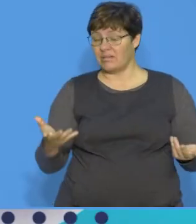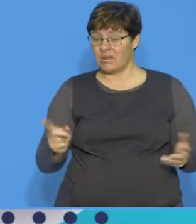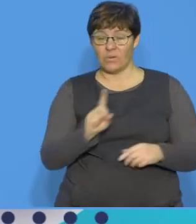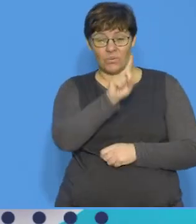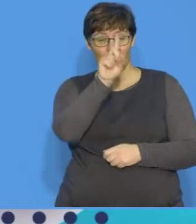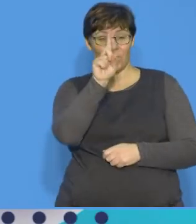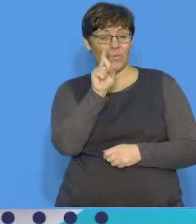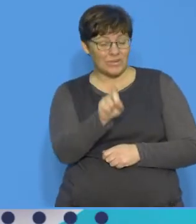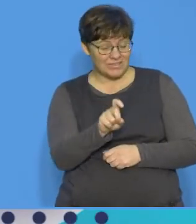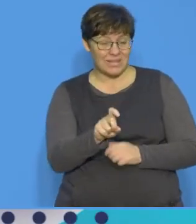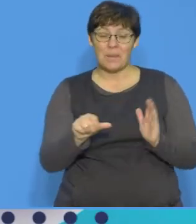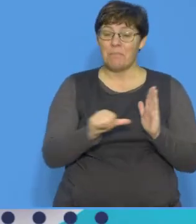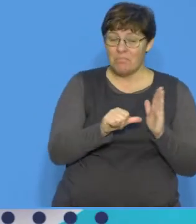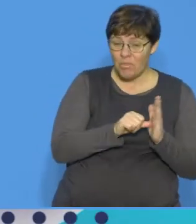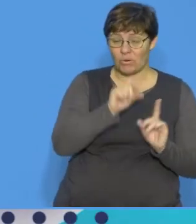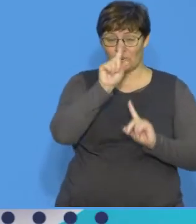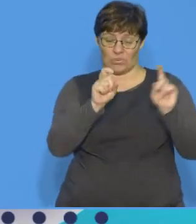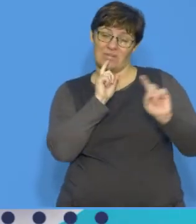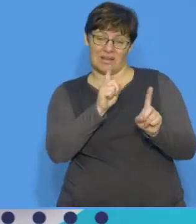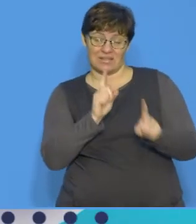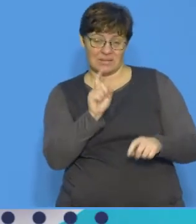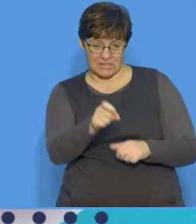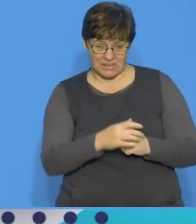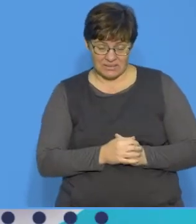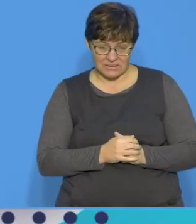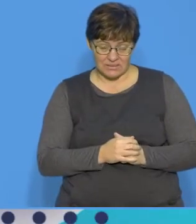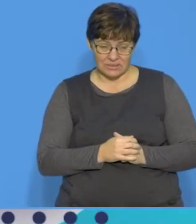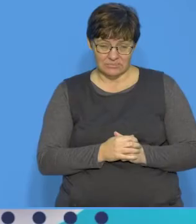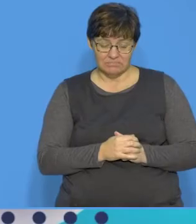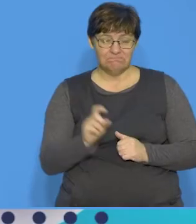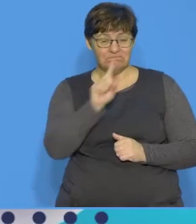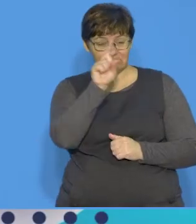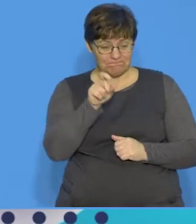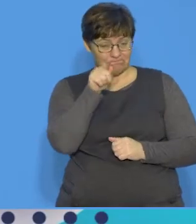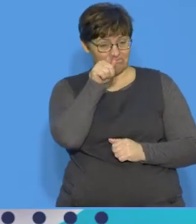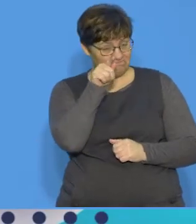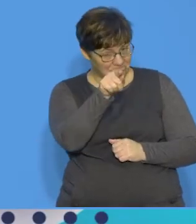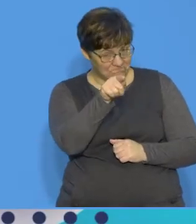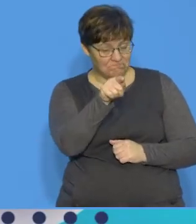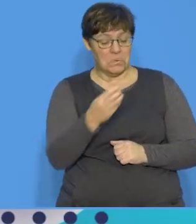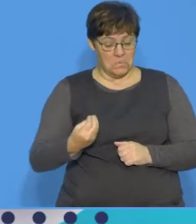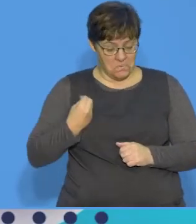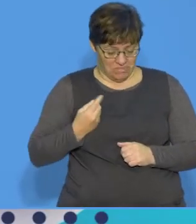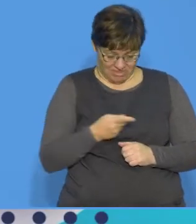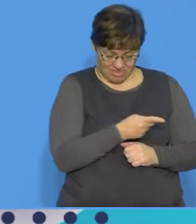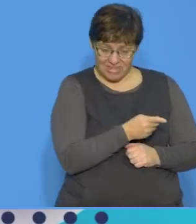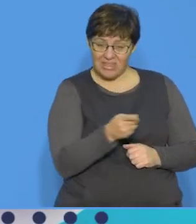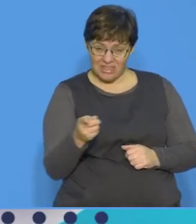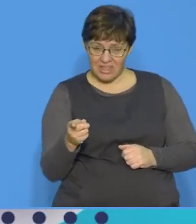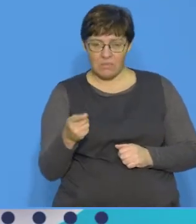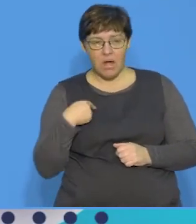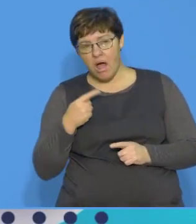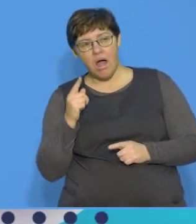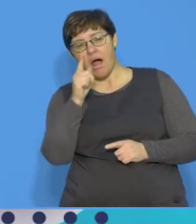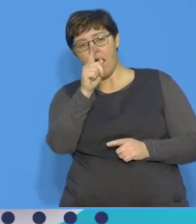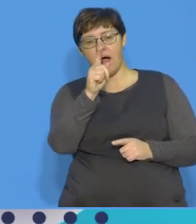questions, important questions, and certainly questions that you, as the young people who are one day